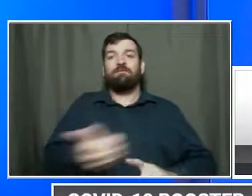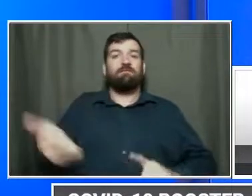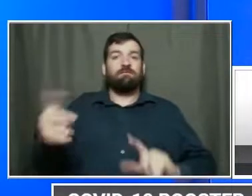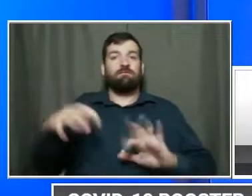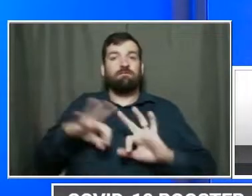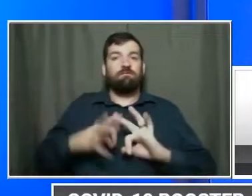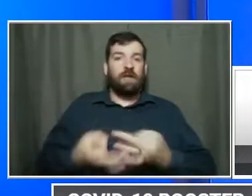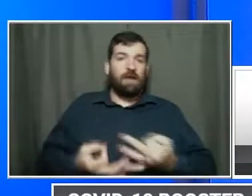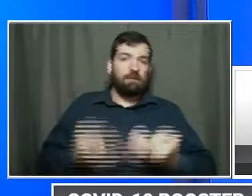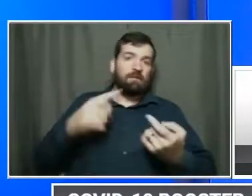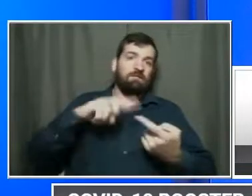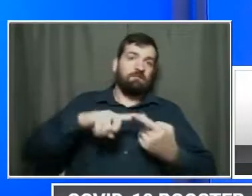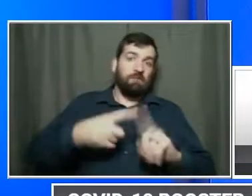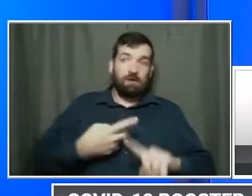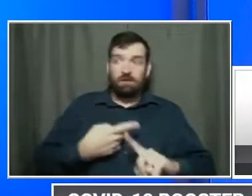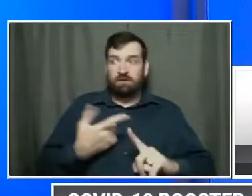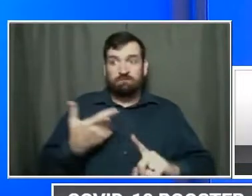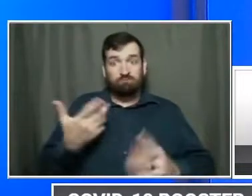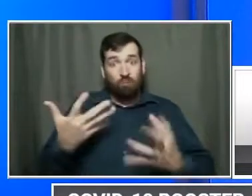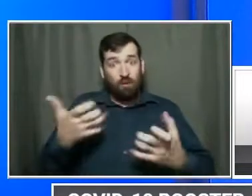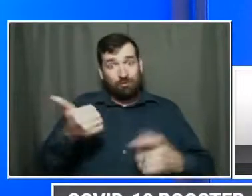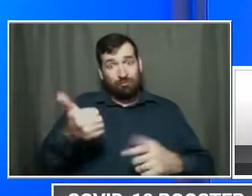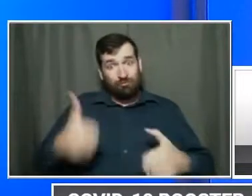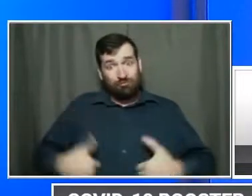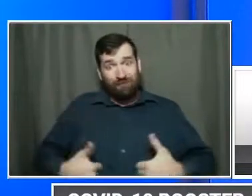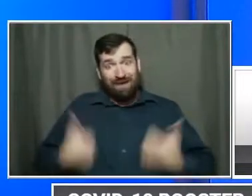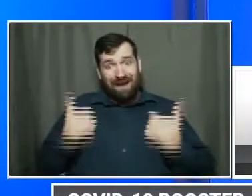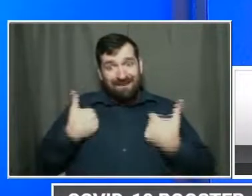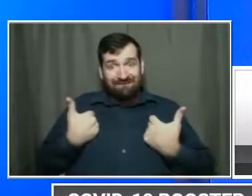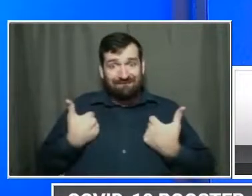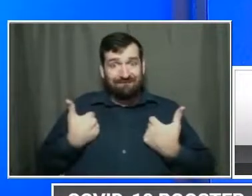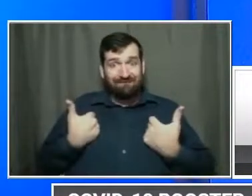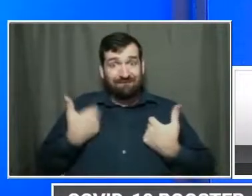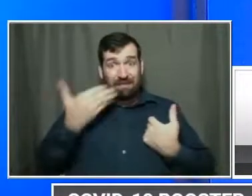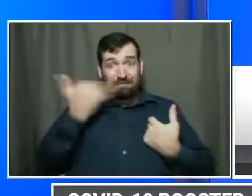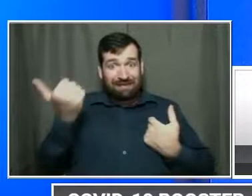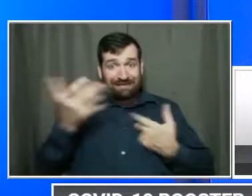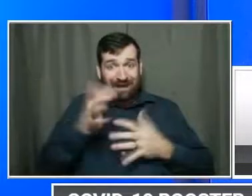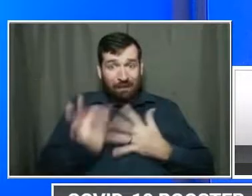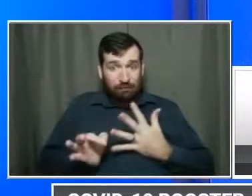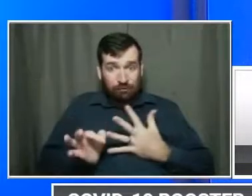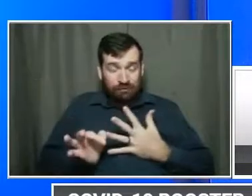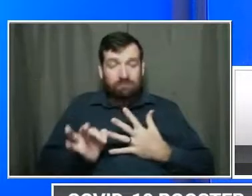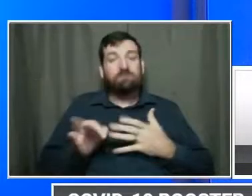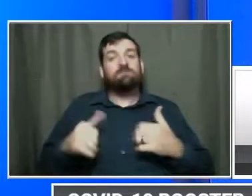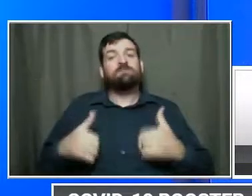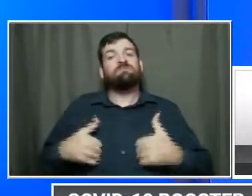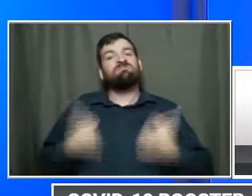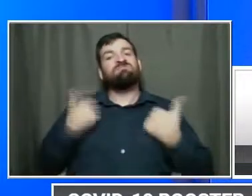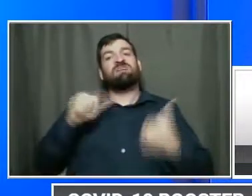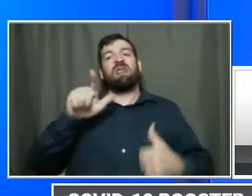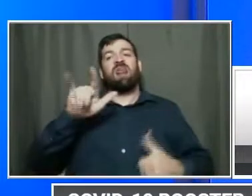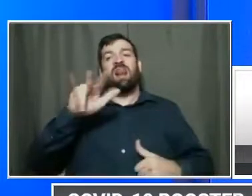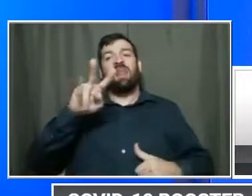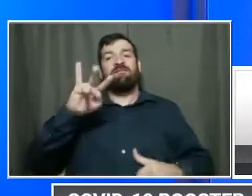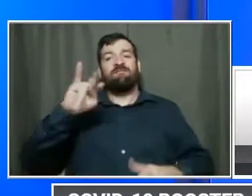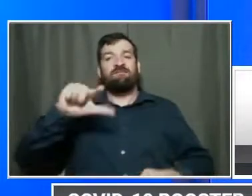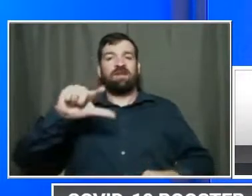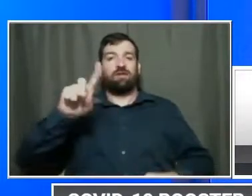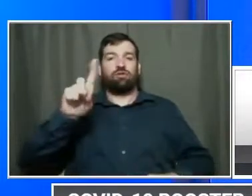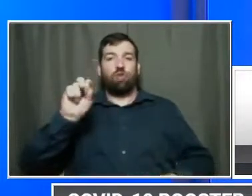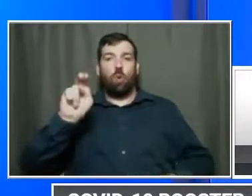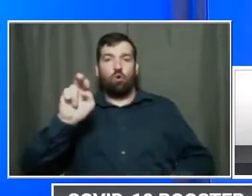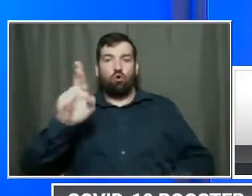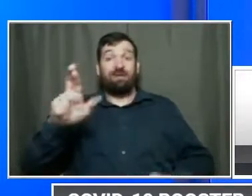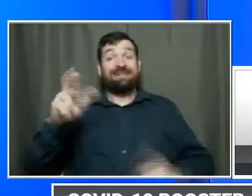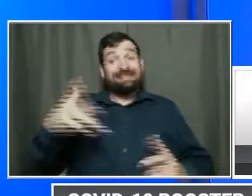have you for longer, the best option for you is a living donor, because it statistically lasts years longer than